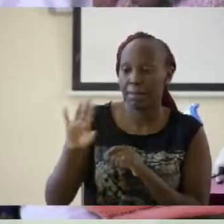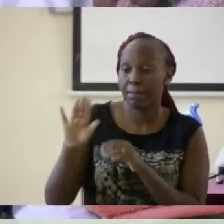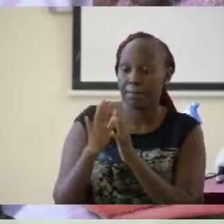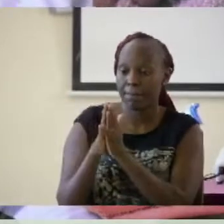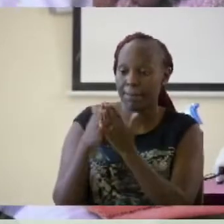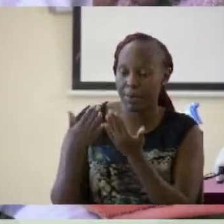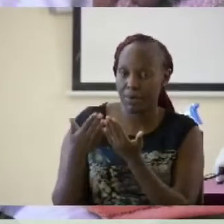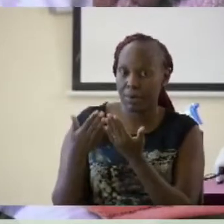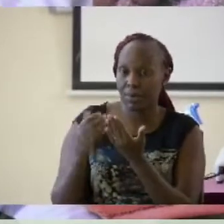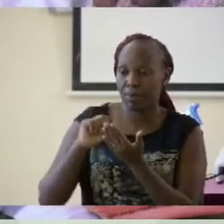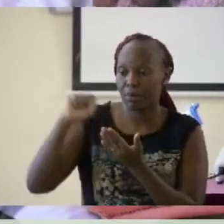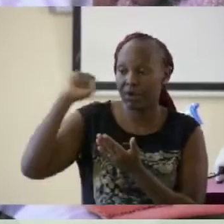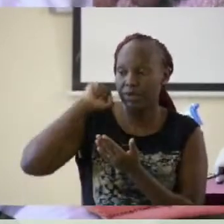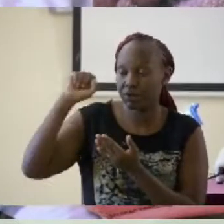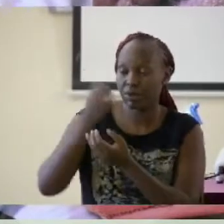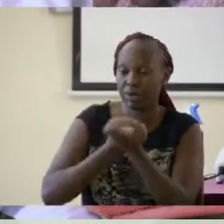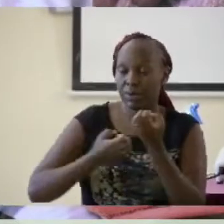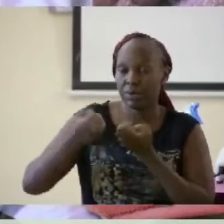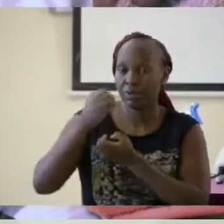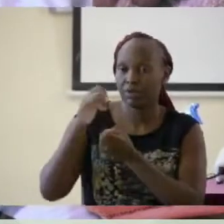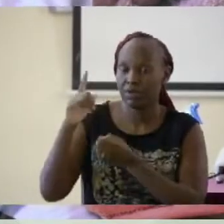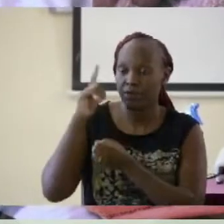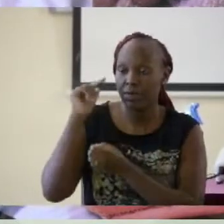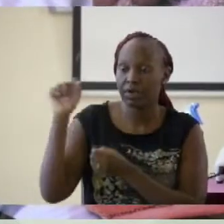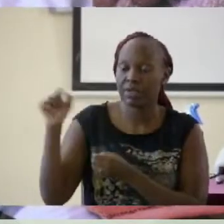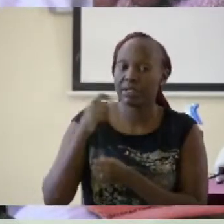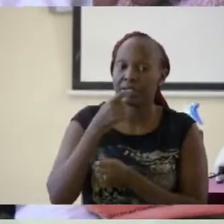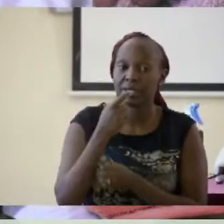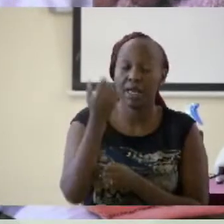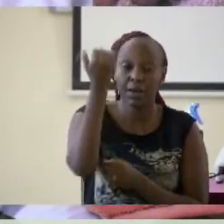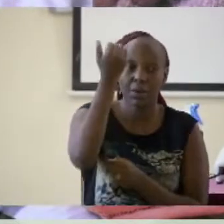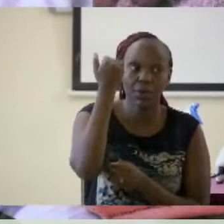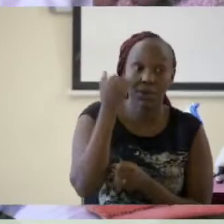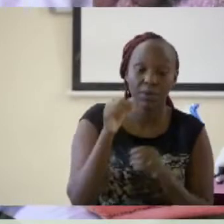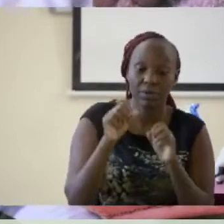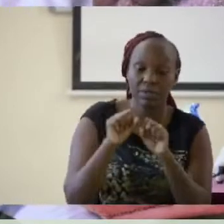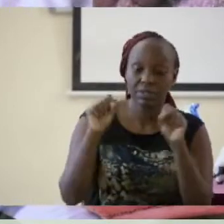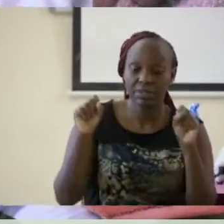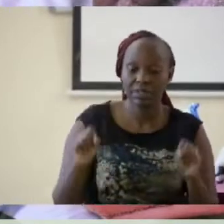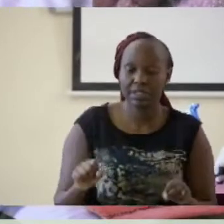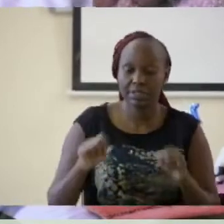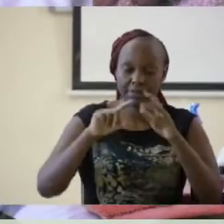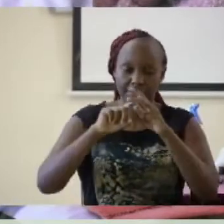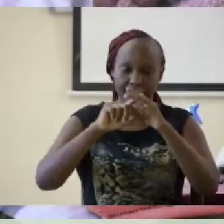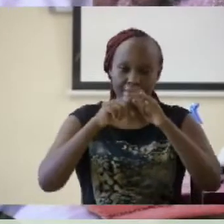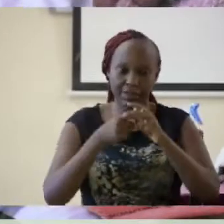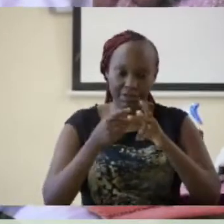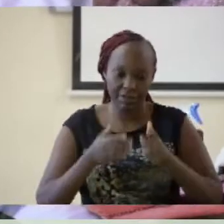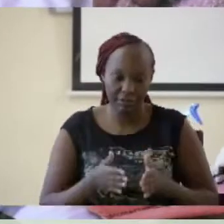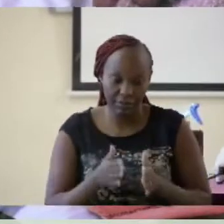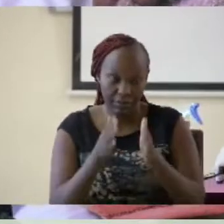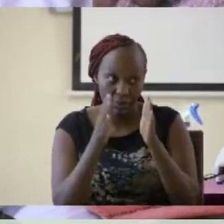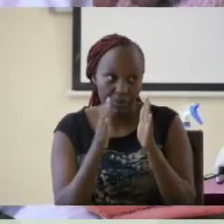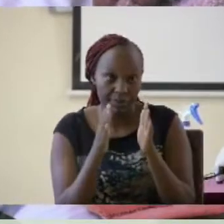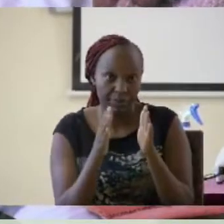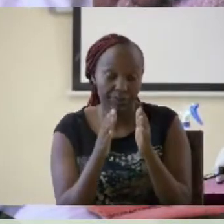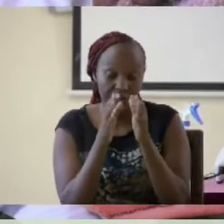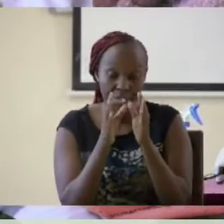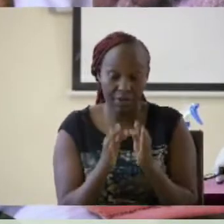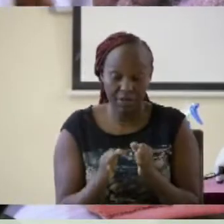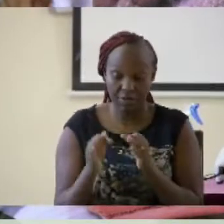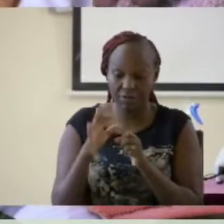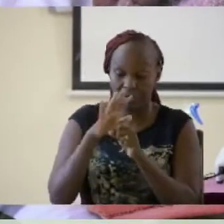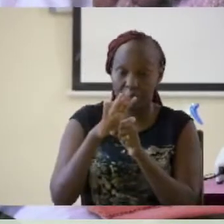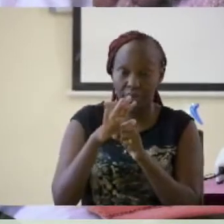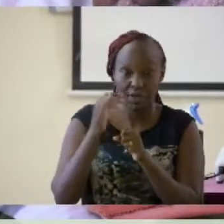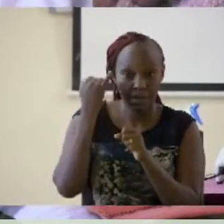that the court system is tailored in a way that, okay, if we imagine the court